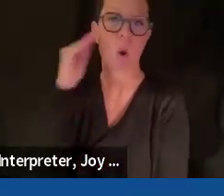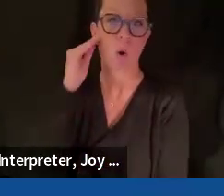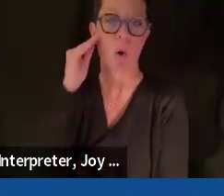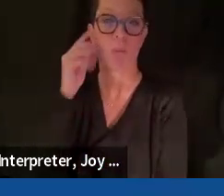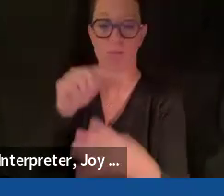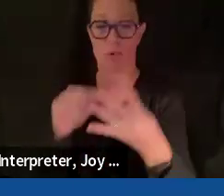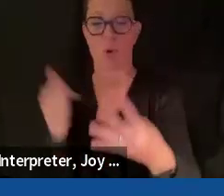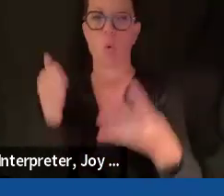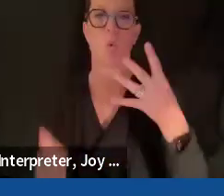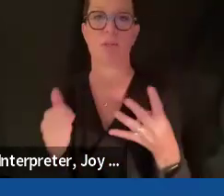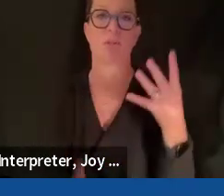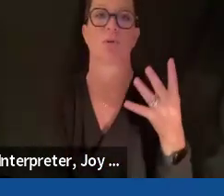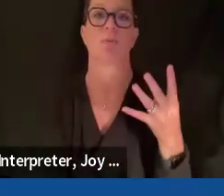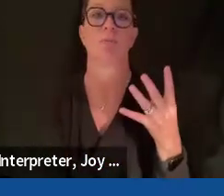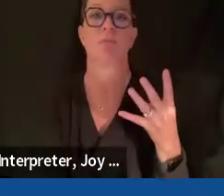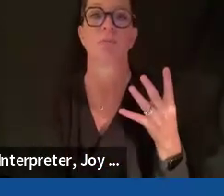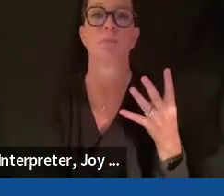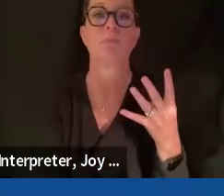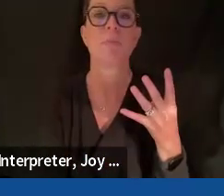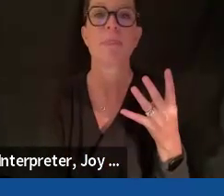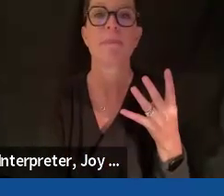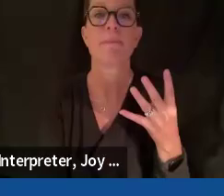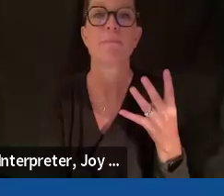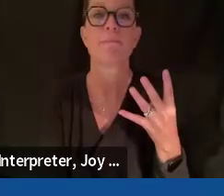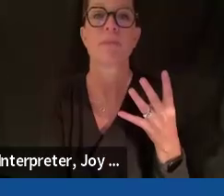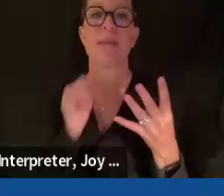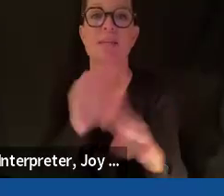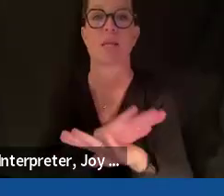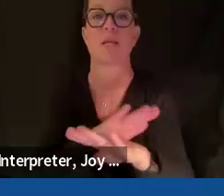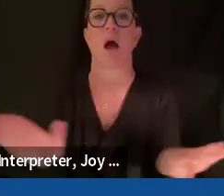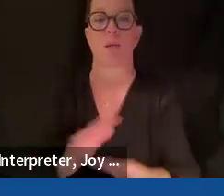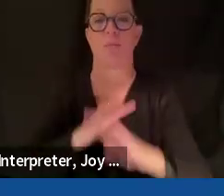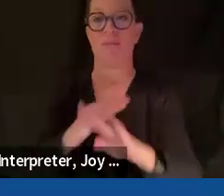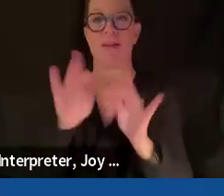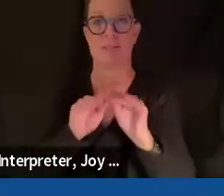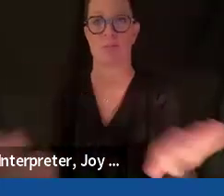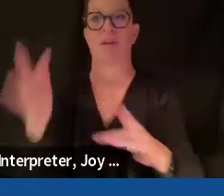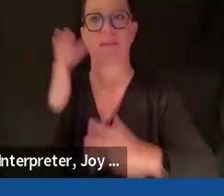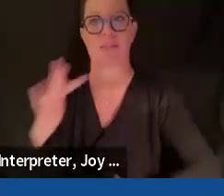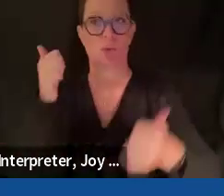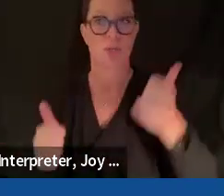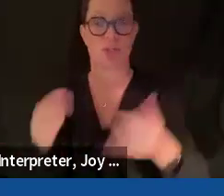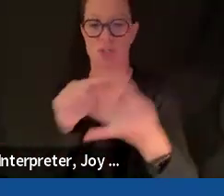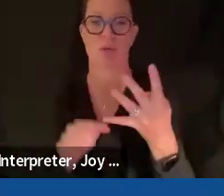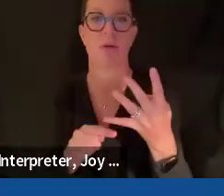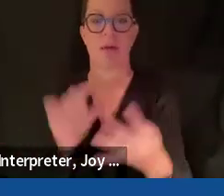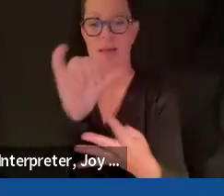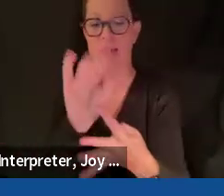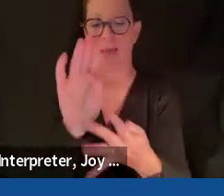So we'll give folks about a minute to answer, and then we will reveal the answer. I see a